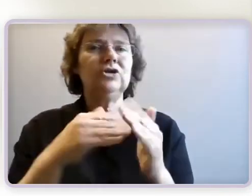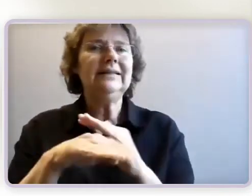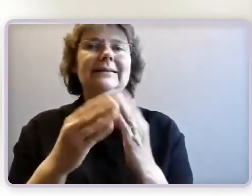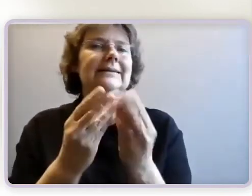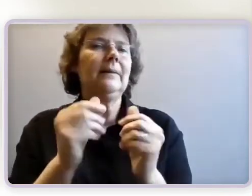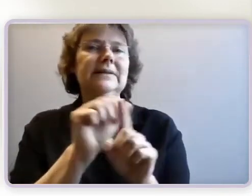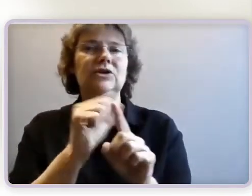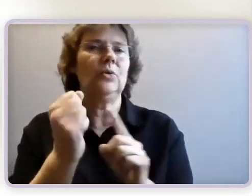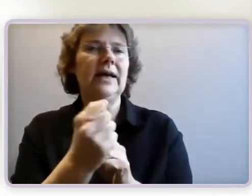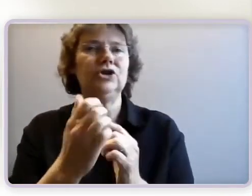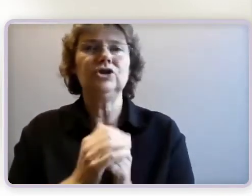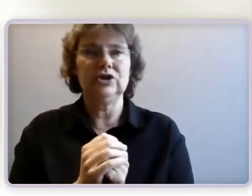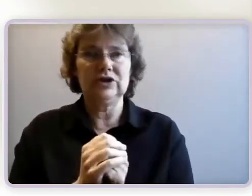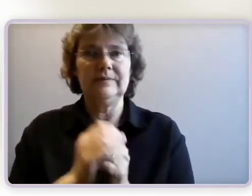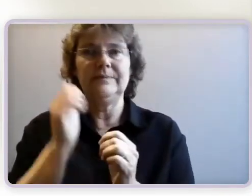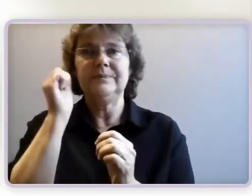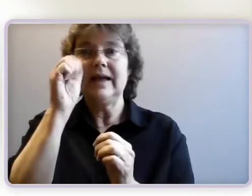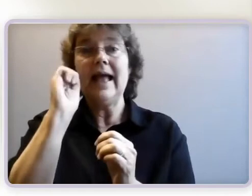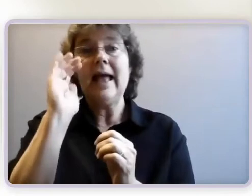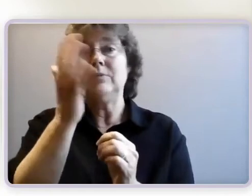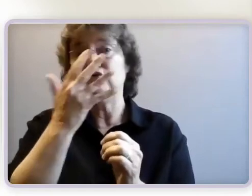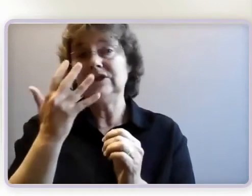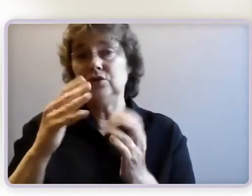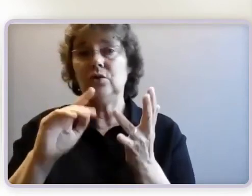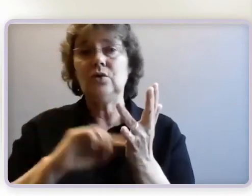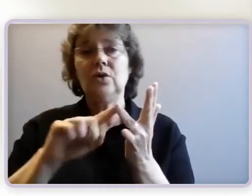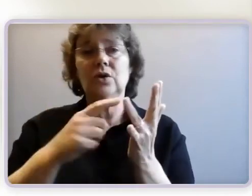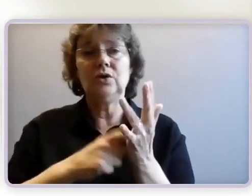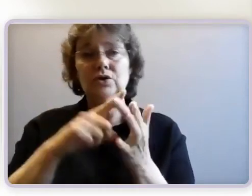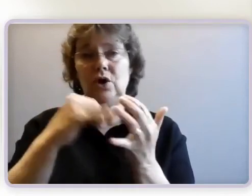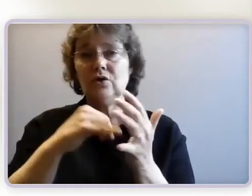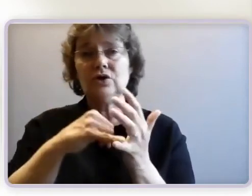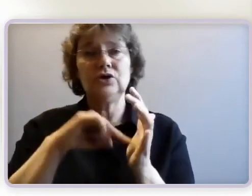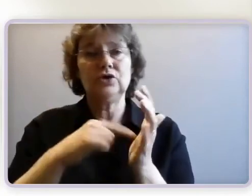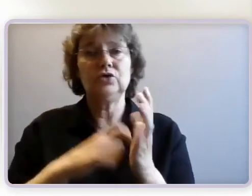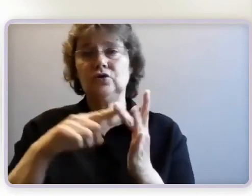including if they're an Aboriginal or Torres Strait Islander person.